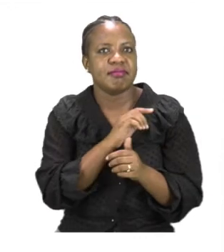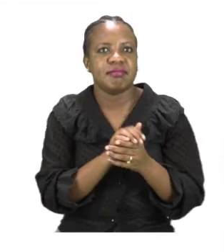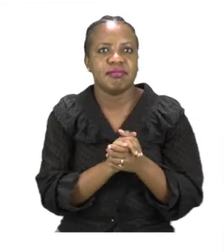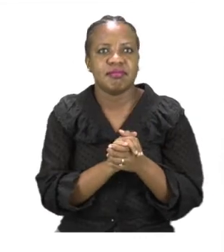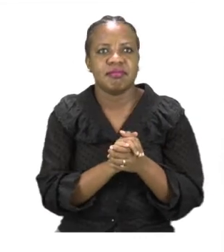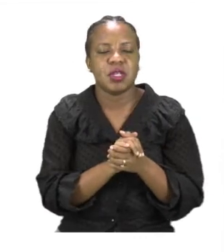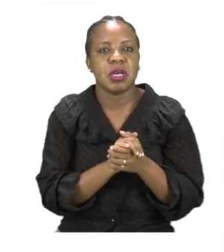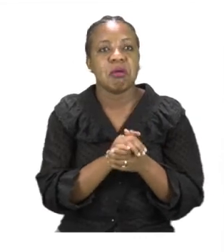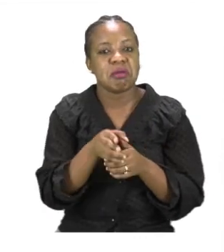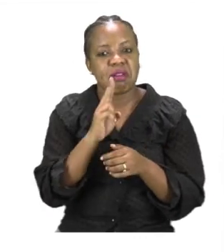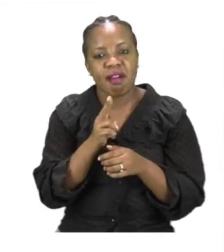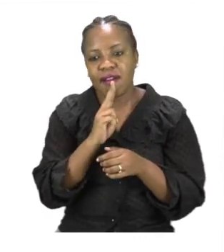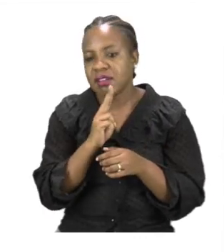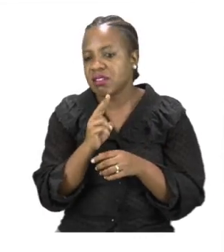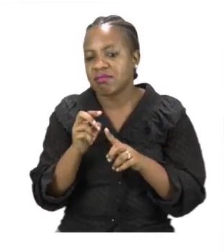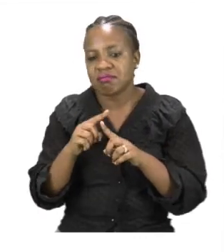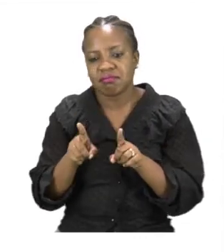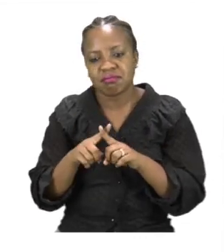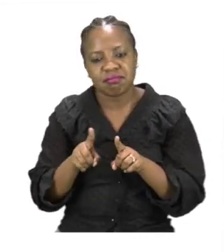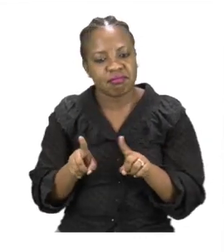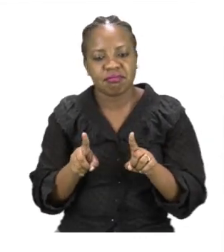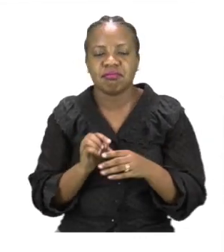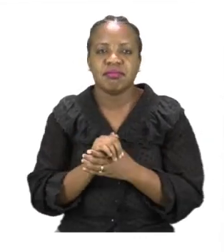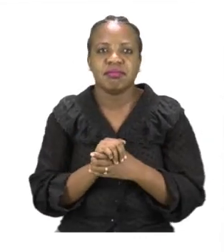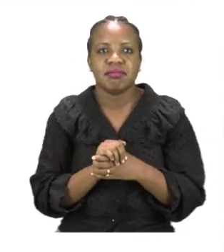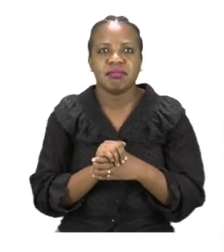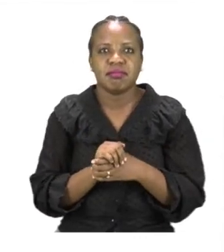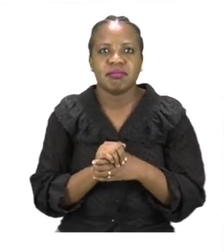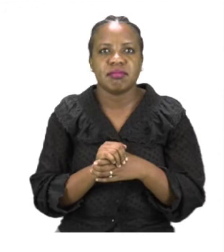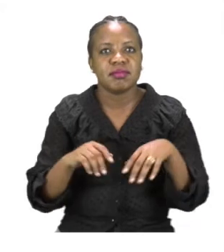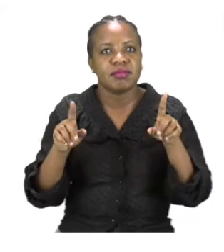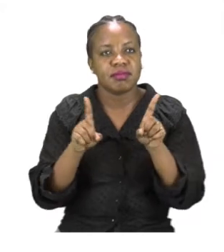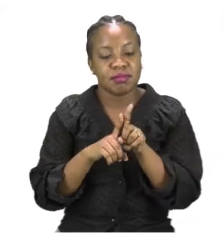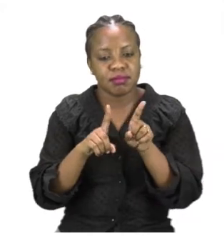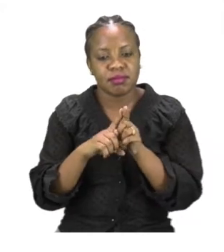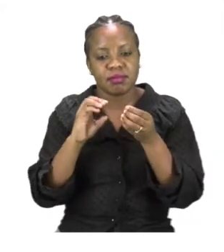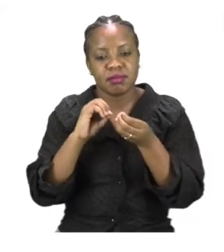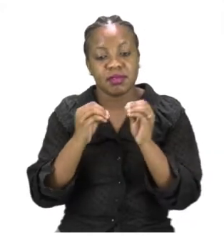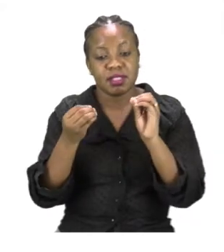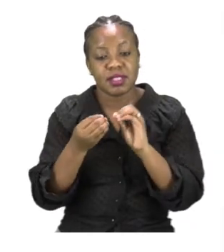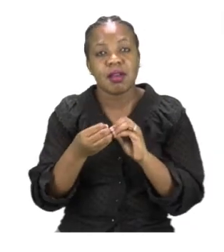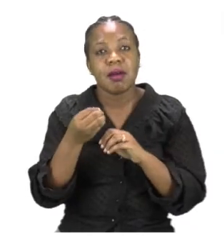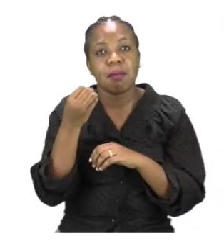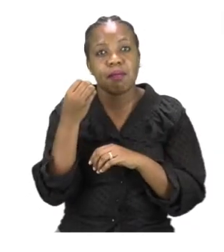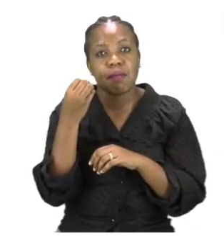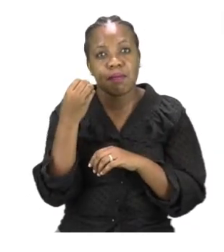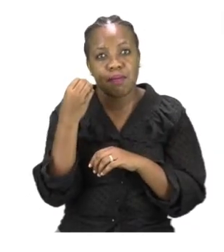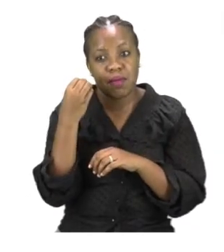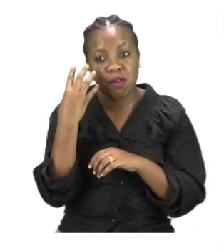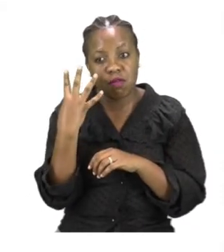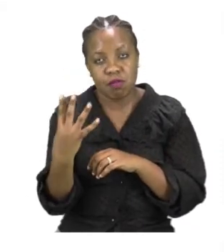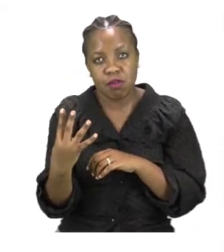different. We are also going to do the same for number 4 and we are going to add